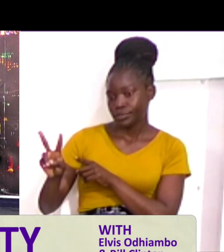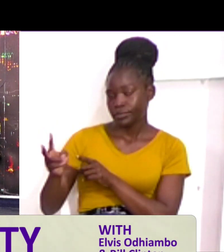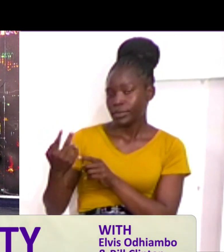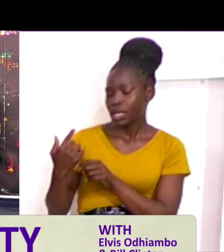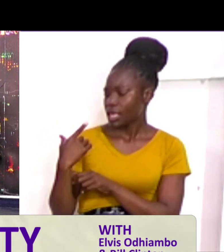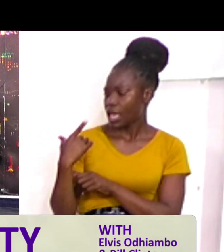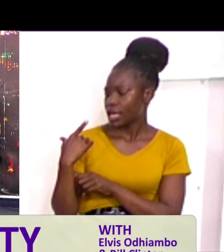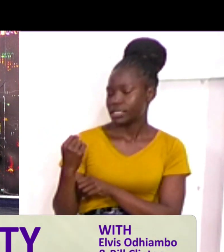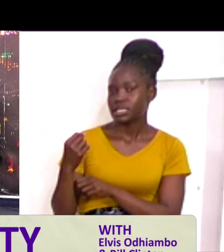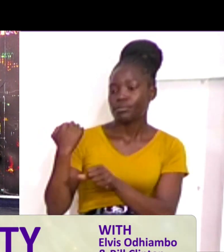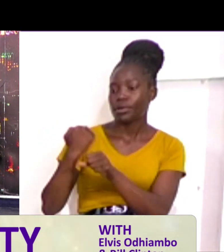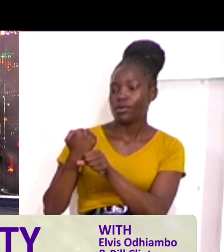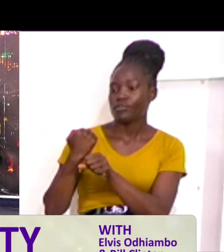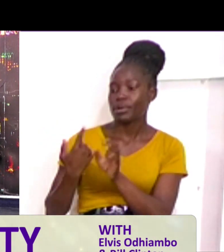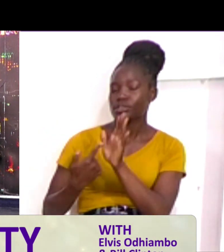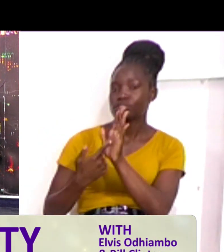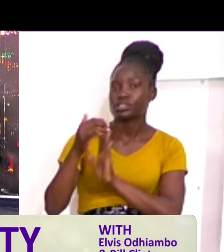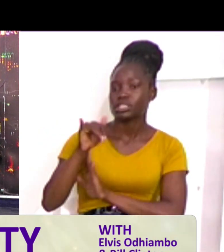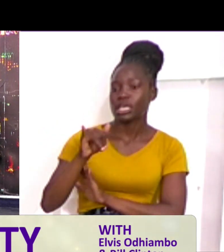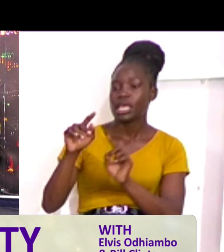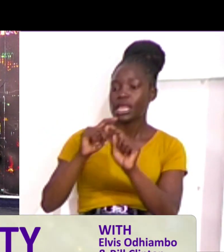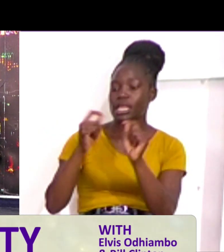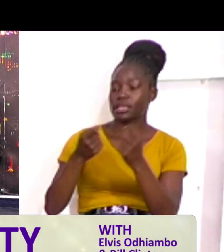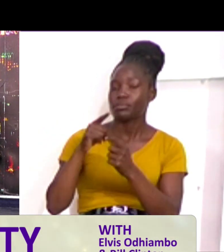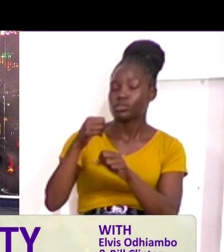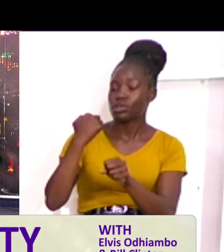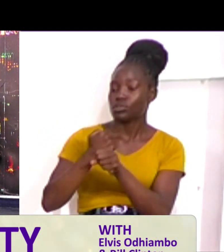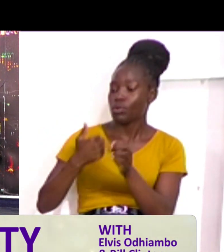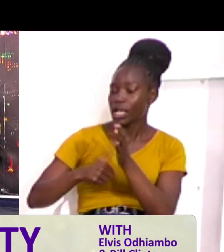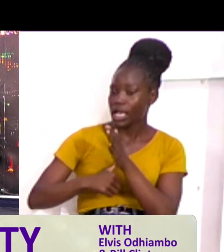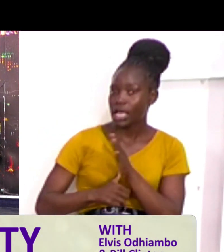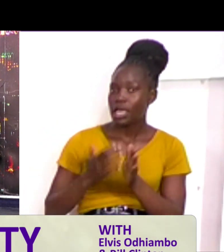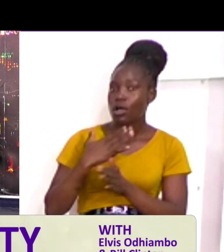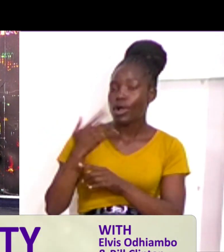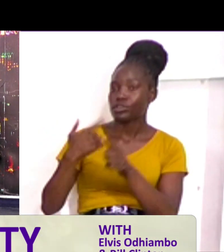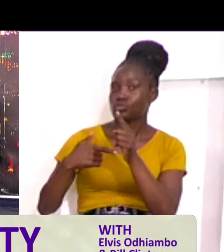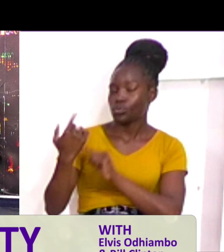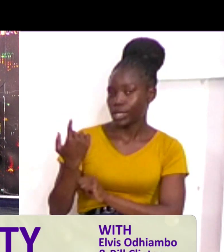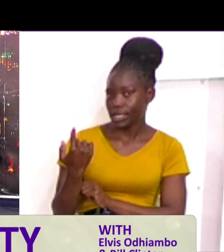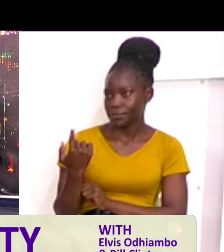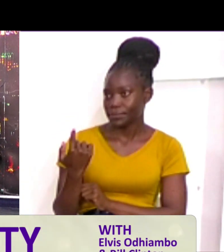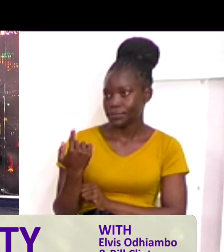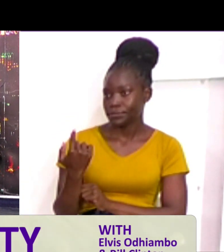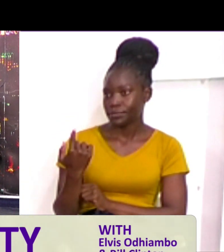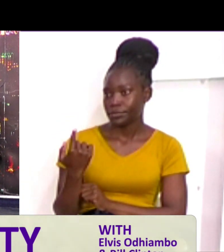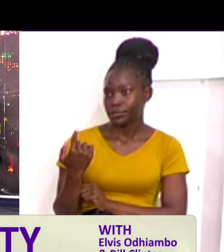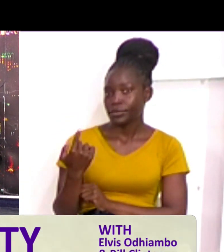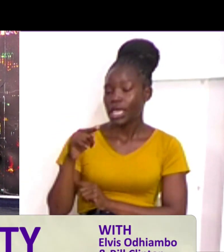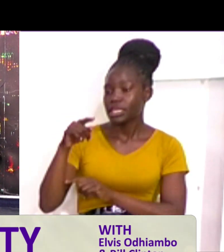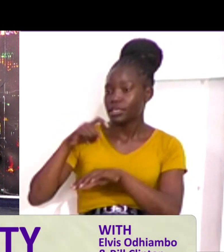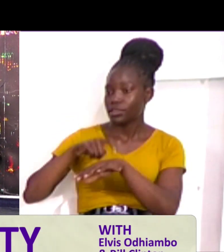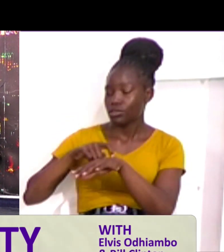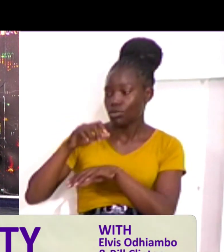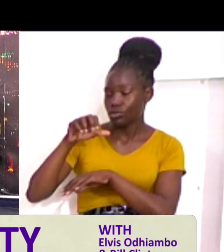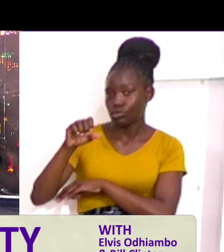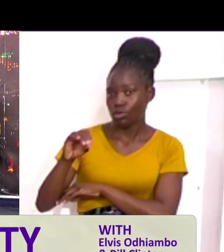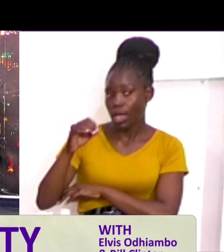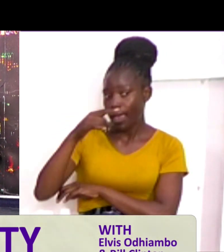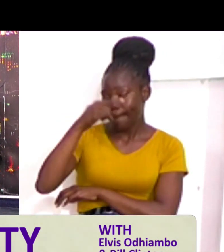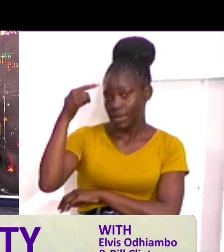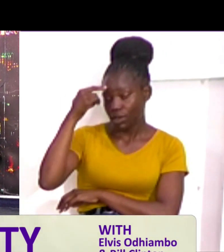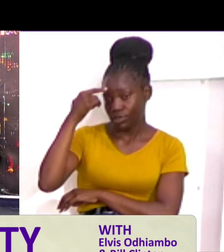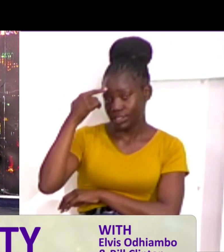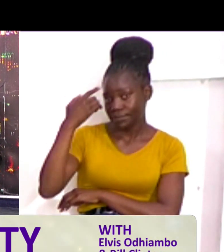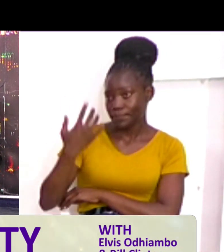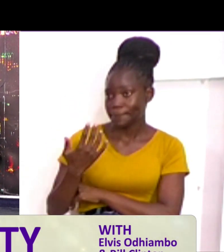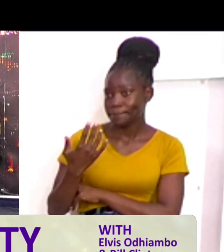recent performance shows that this team is determined. They want to win at least something. this season. So because they are